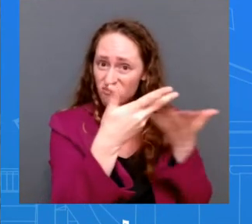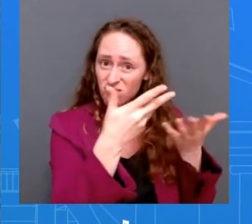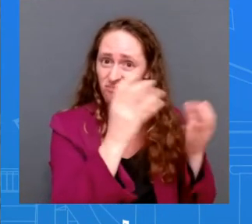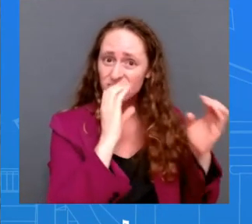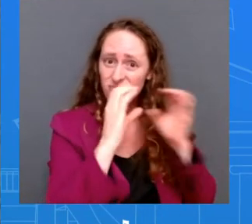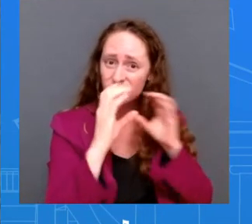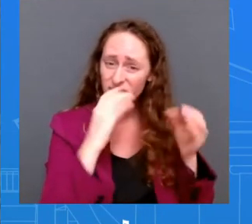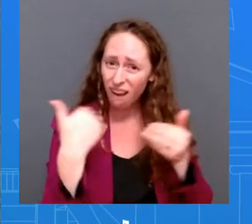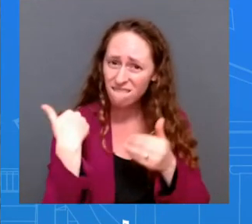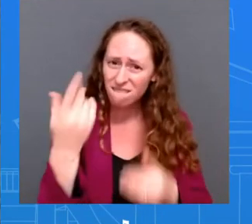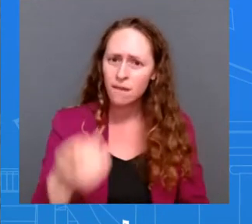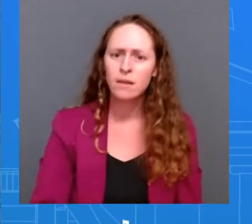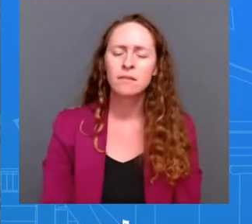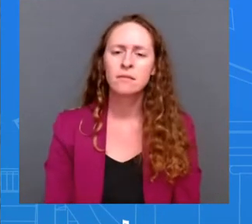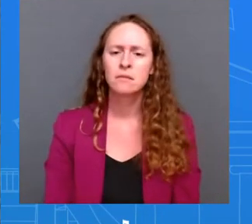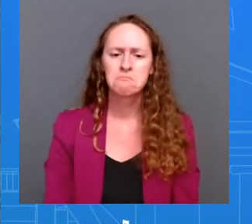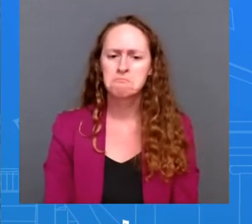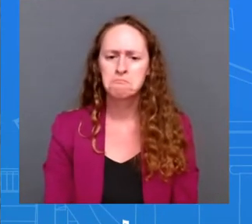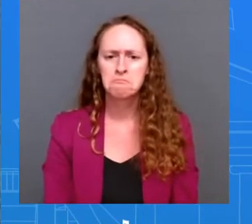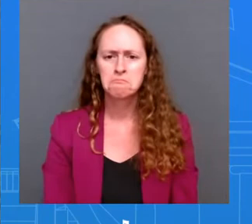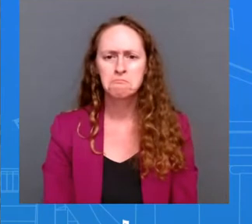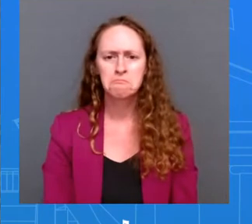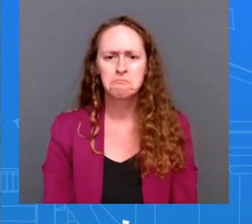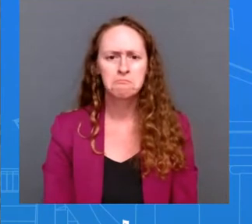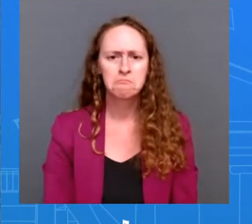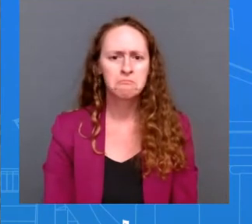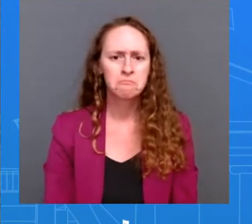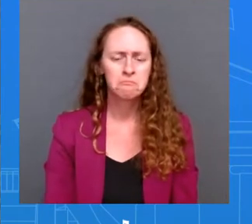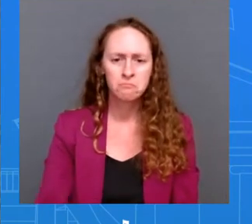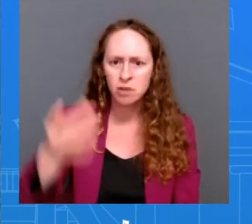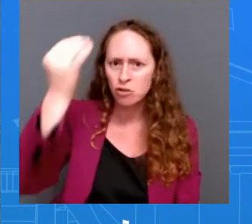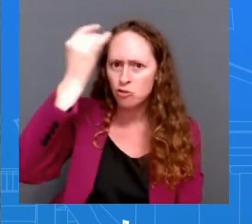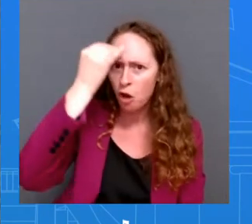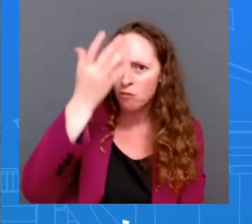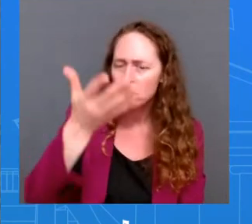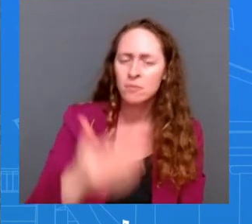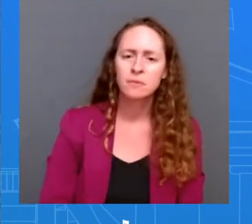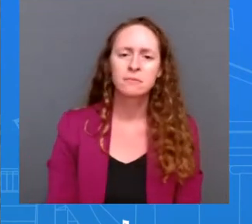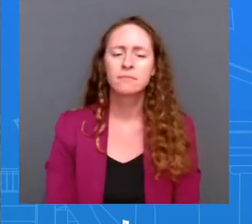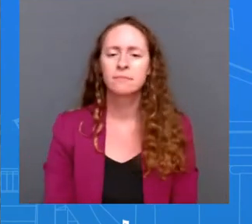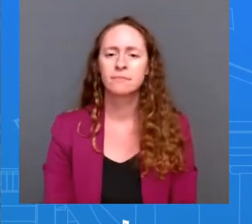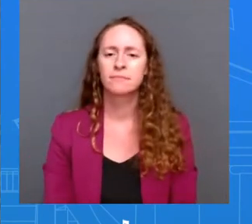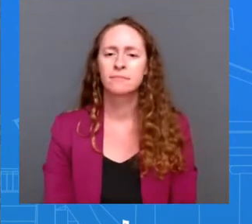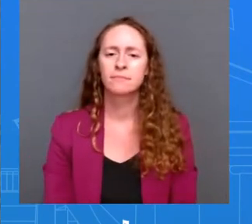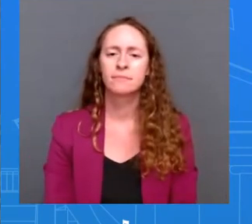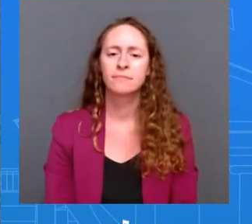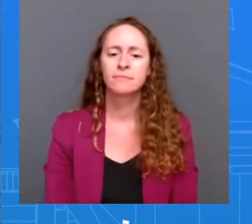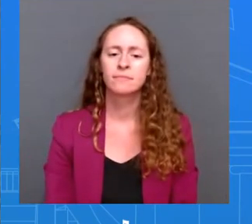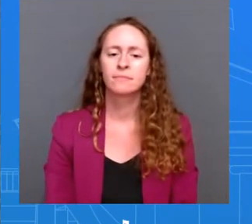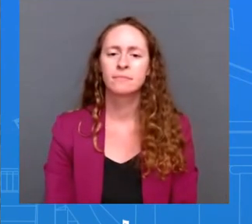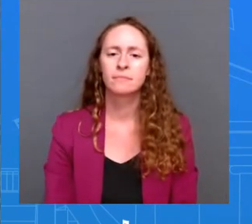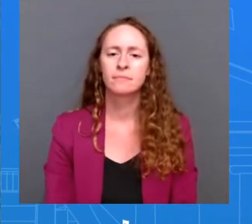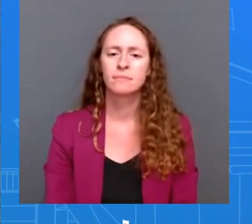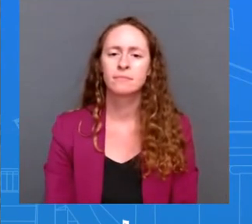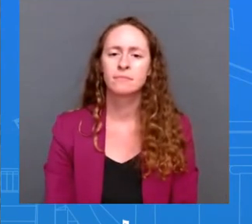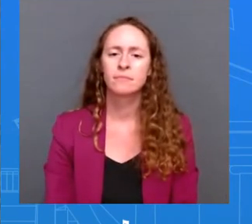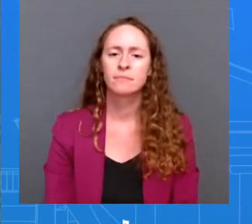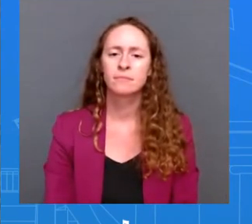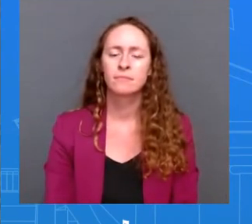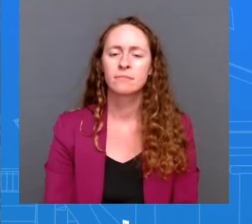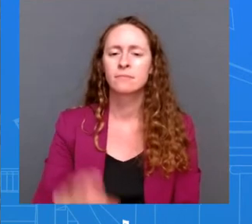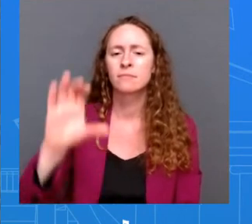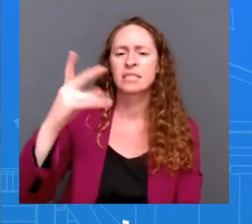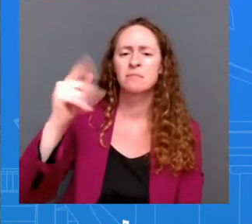at a private invitation, and Mr. Orban and the CPAC, they can talk about his visit. Thanks, everybody. Appreciate